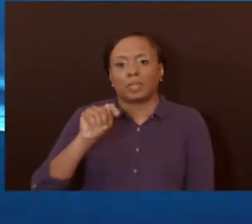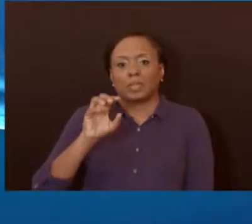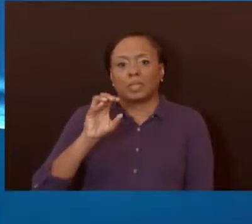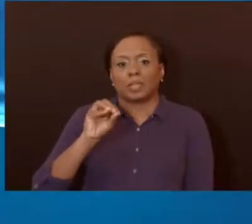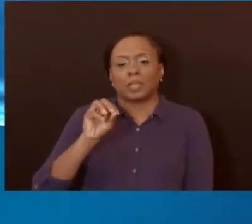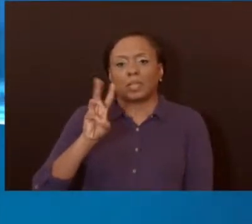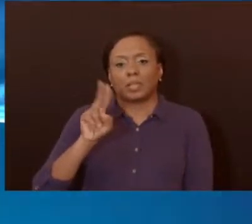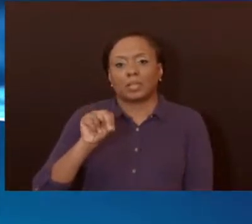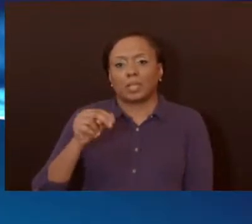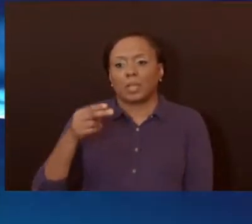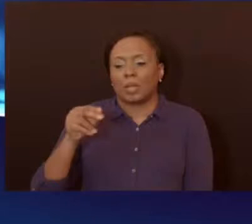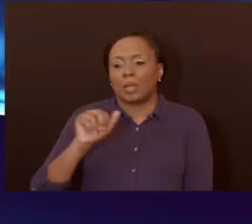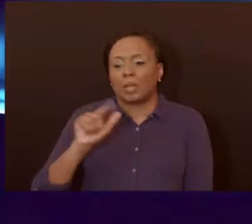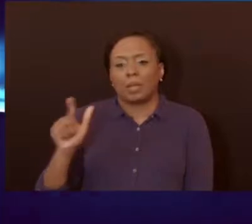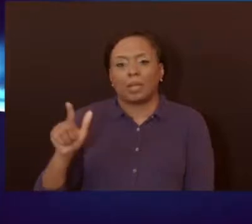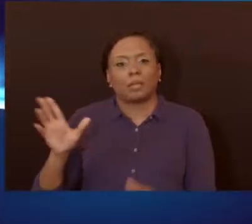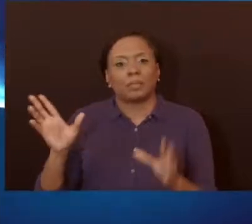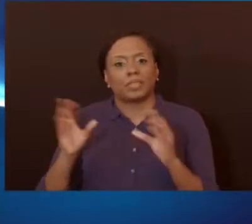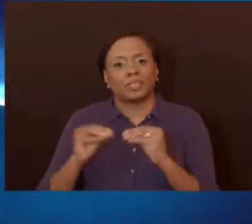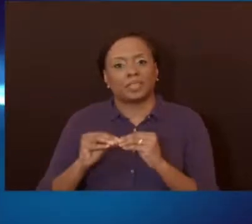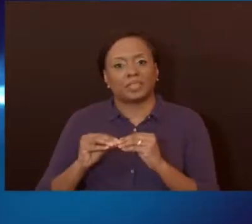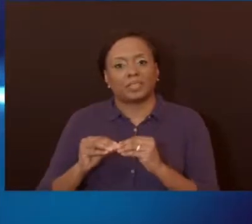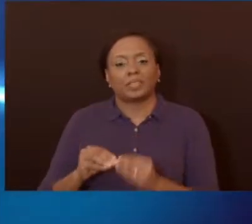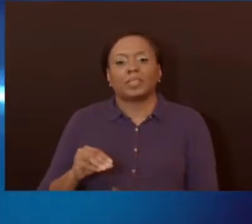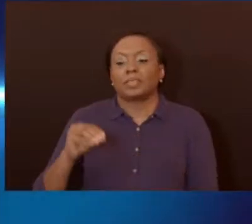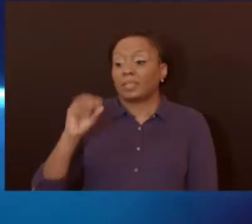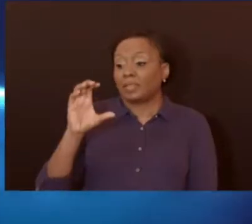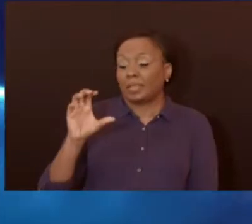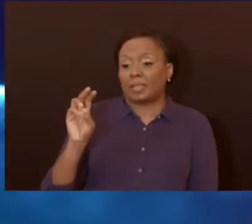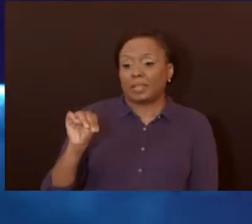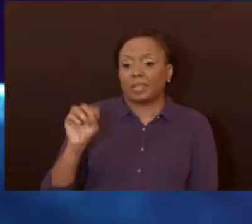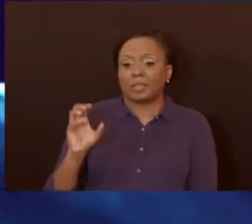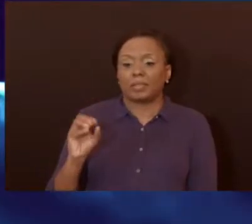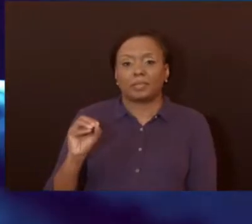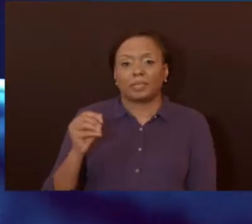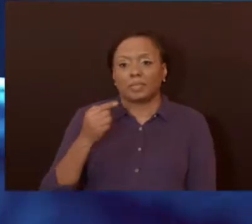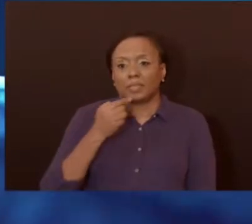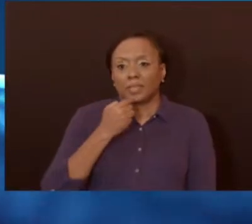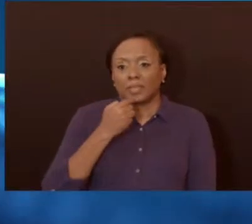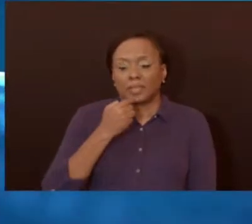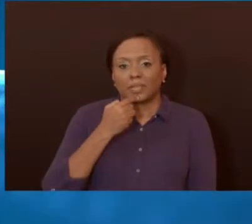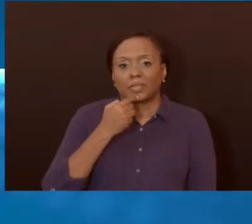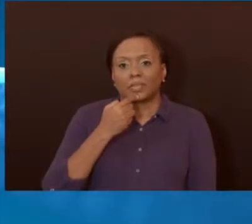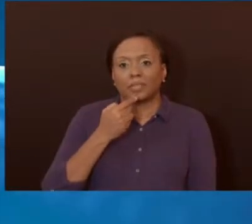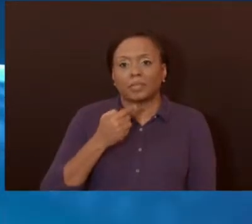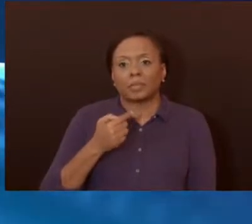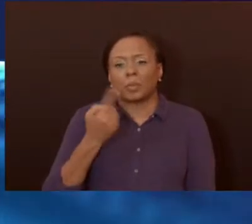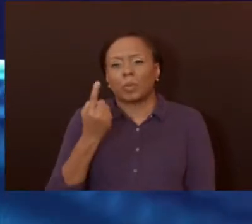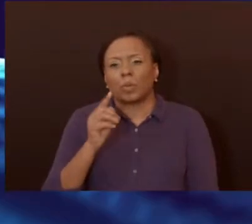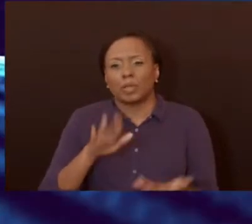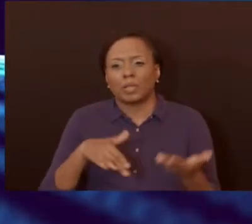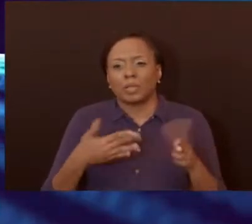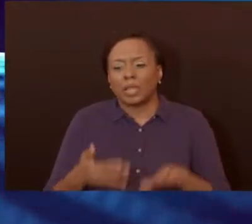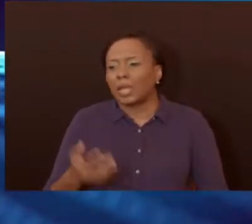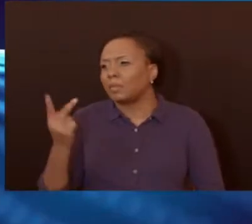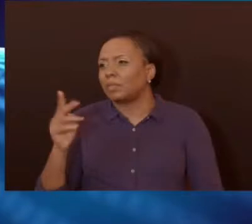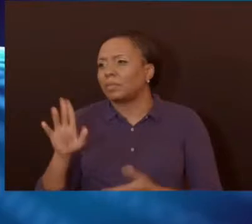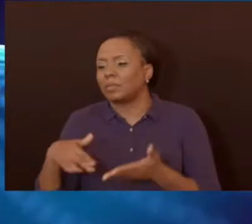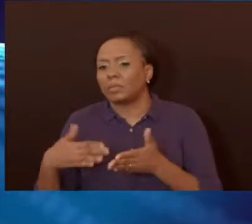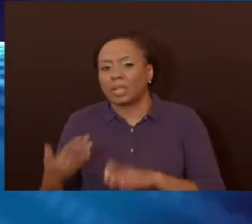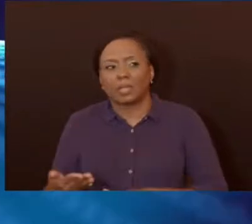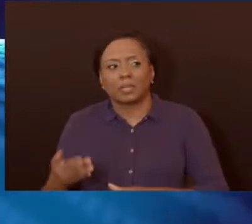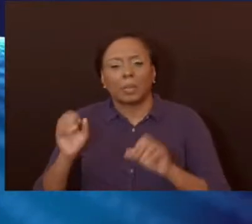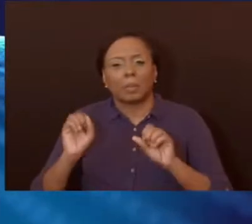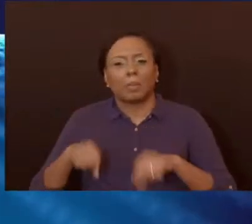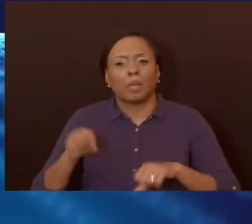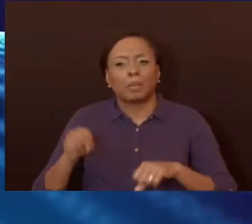town hall meetings on vaccinations, the CMO would have indicated that there were 1 or 2 deaths that could have been linked to